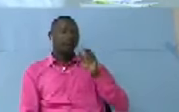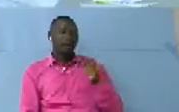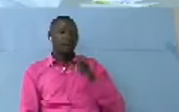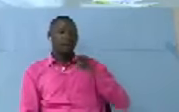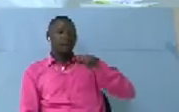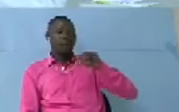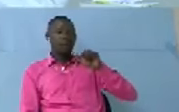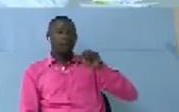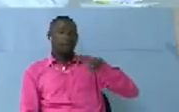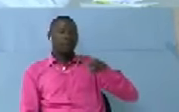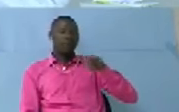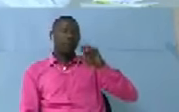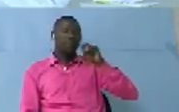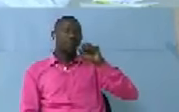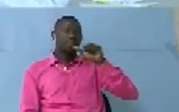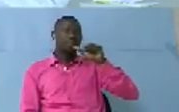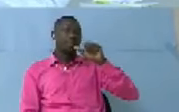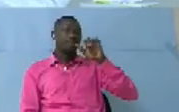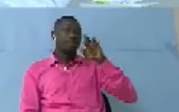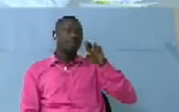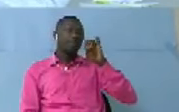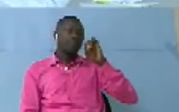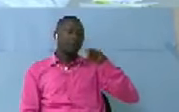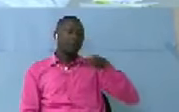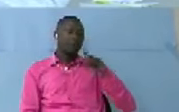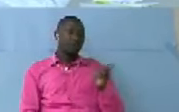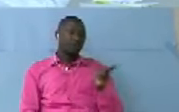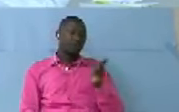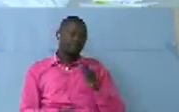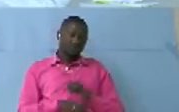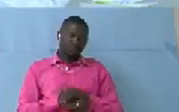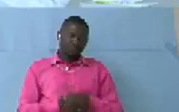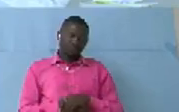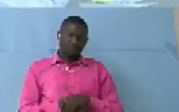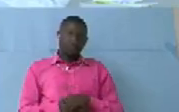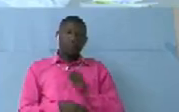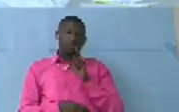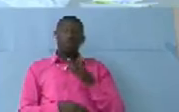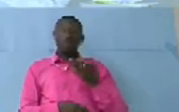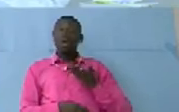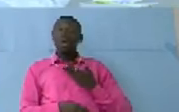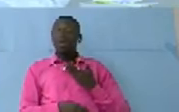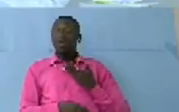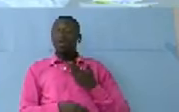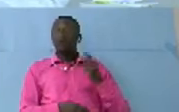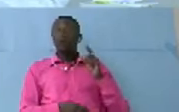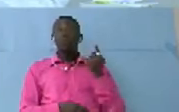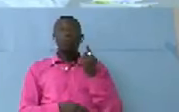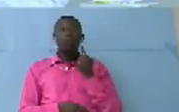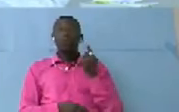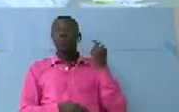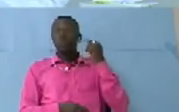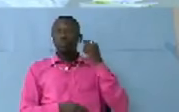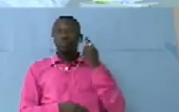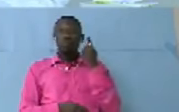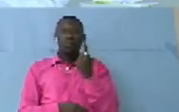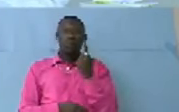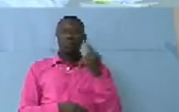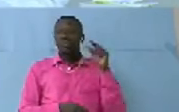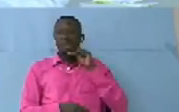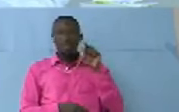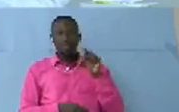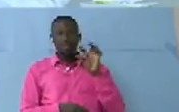I'm busy. That was when I knew that this was Tamba Masara. You had only one name, Tamba. How did he eventually come to know